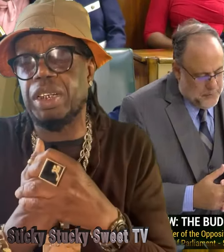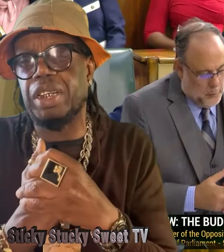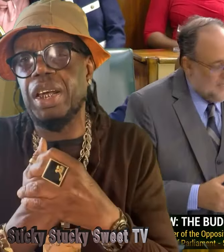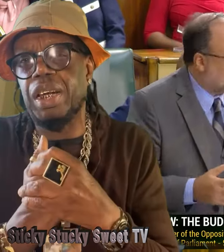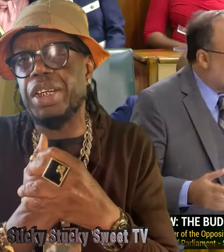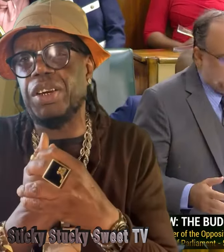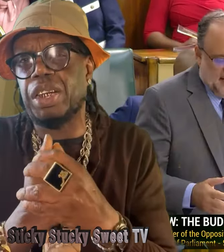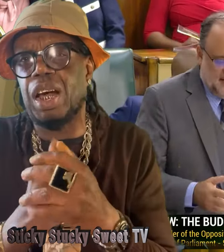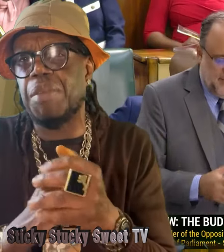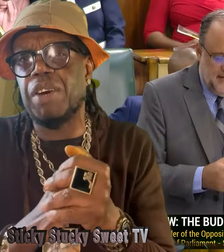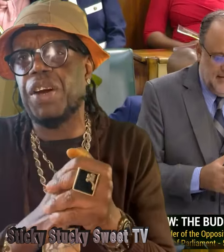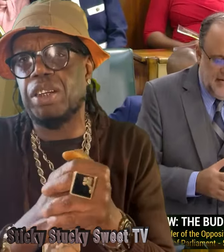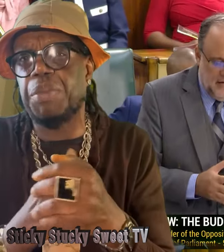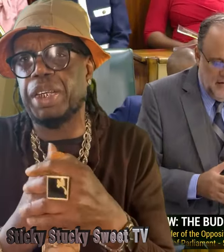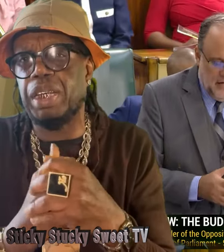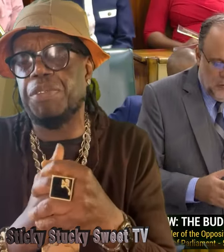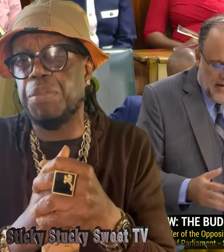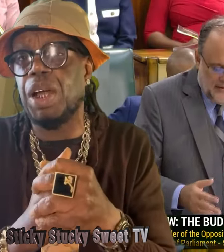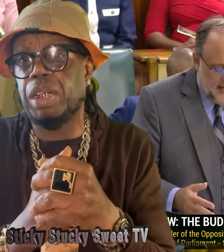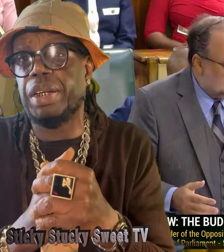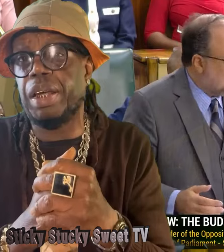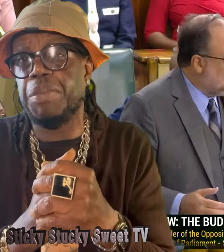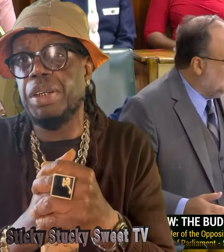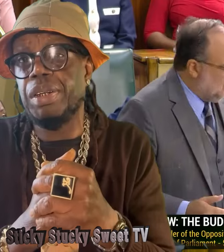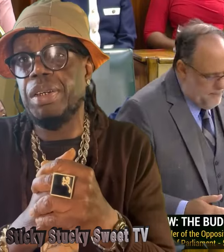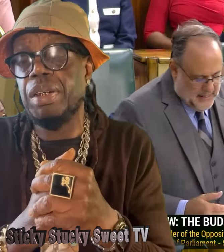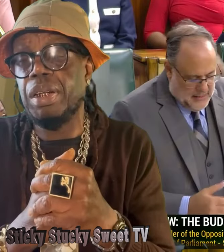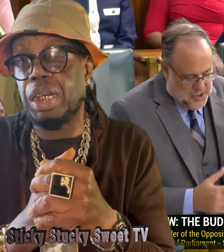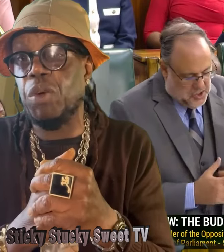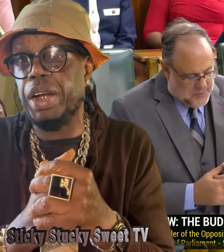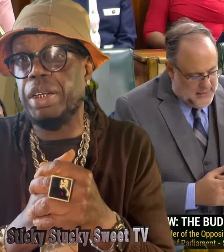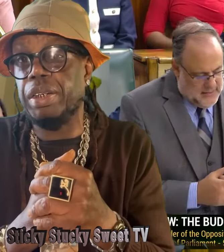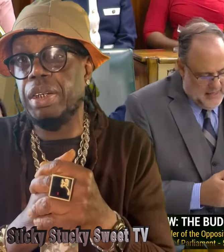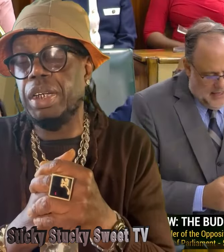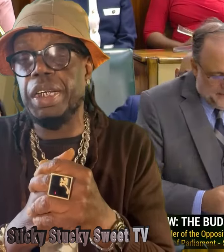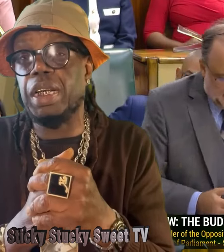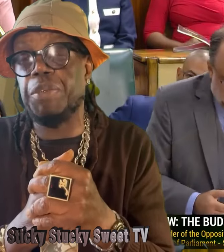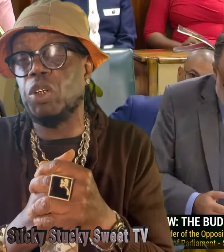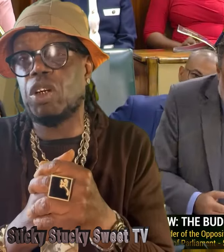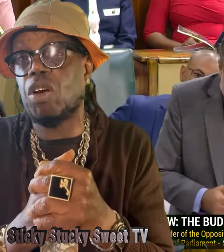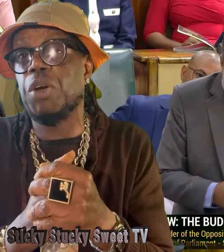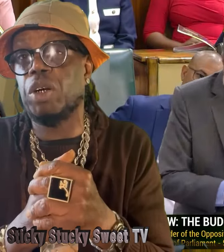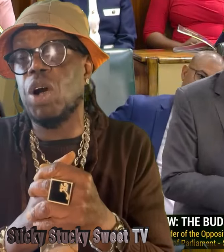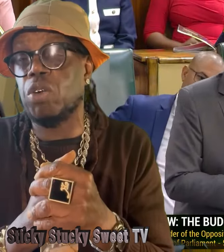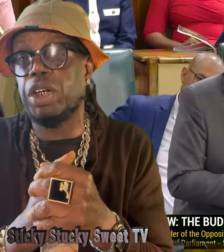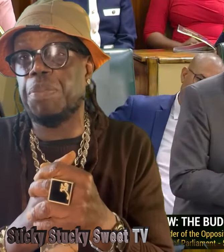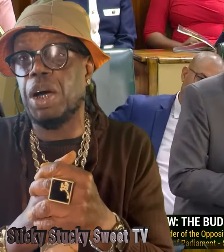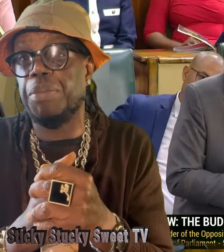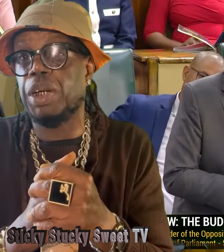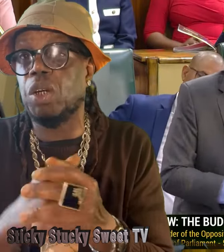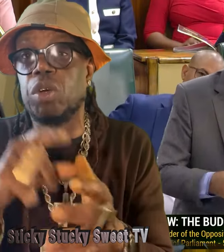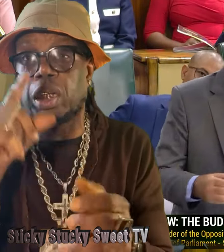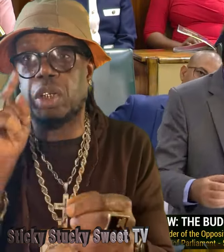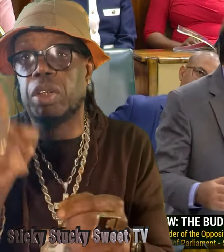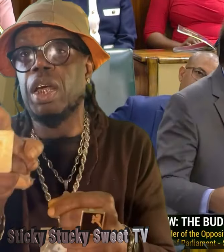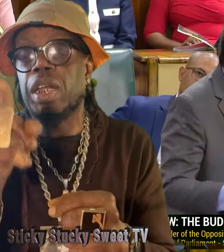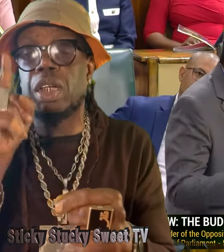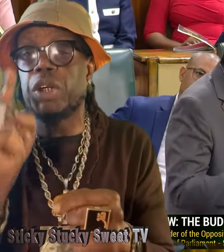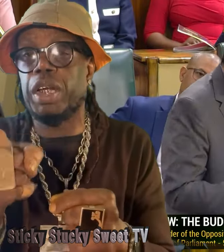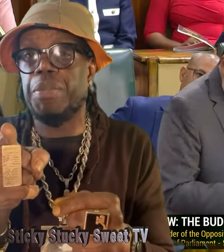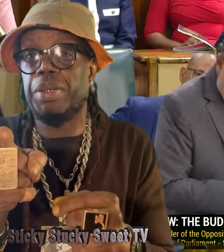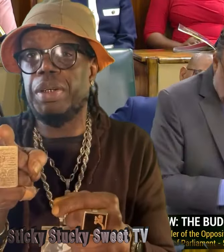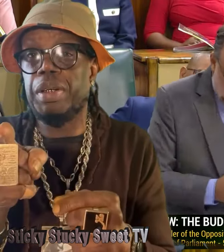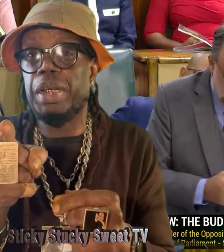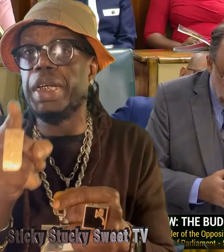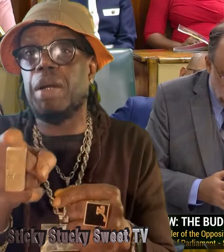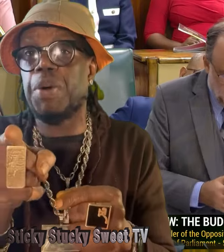video and hear this advice I give him from long time. So well then, them should not come out and walk out of the parliament and don't sit